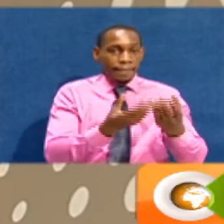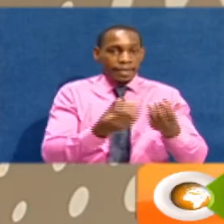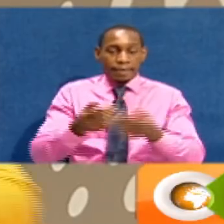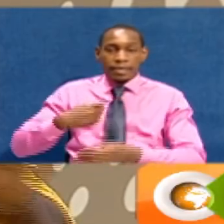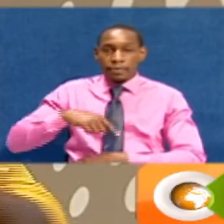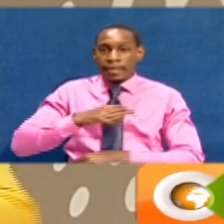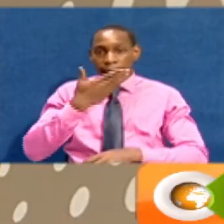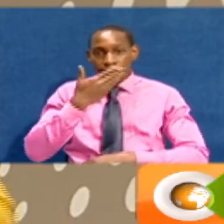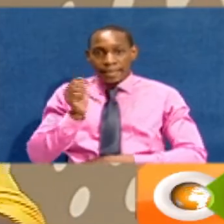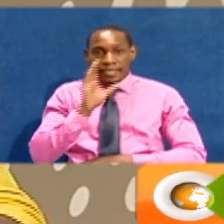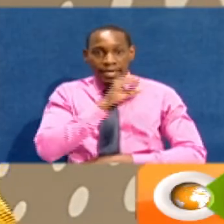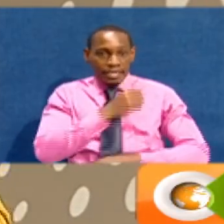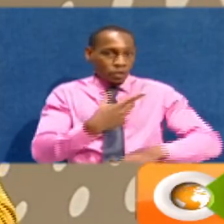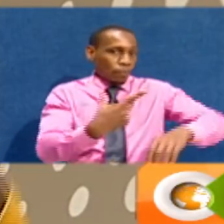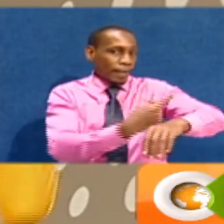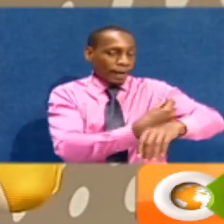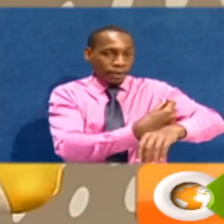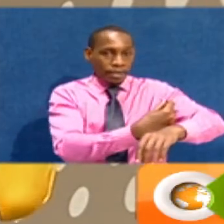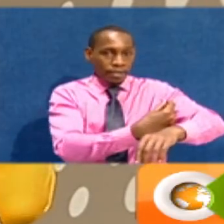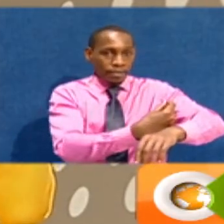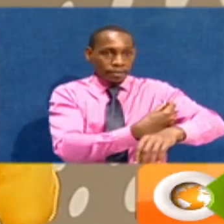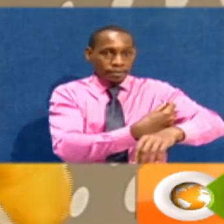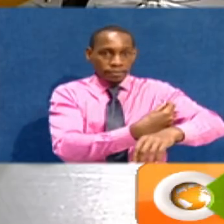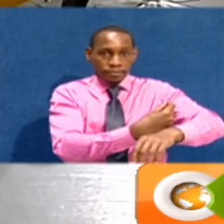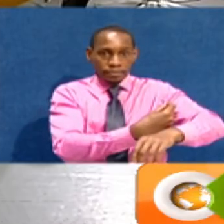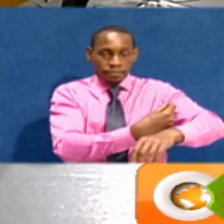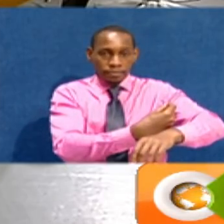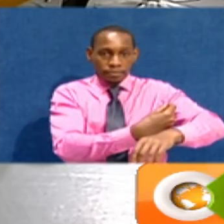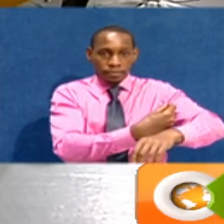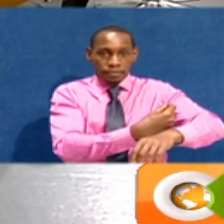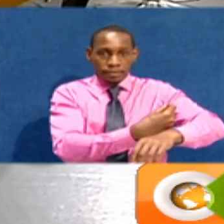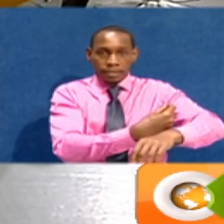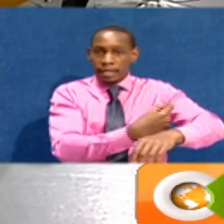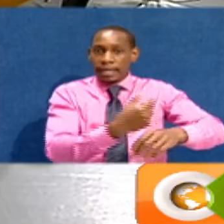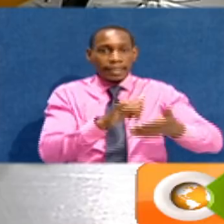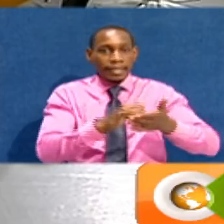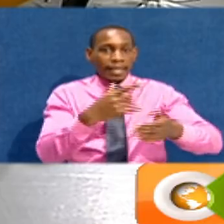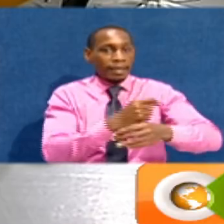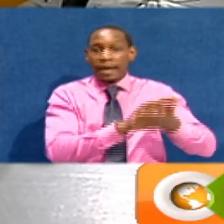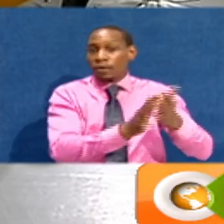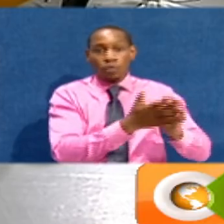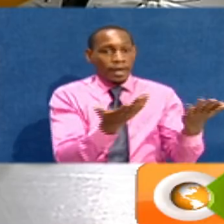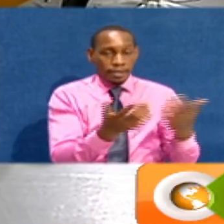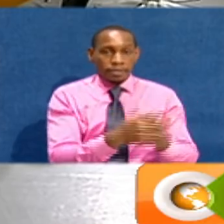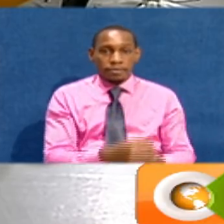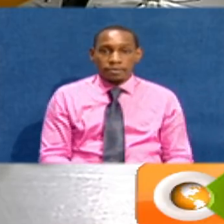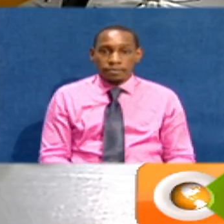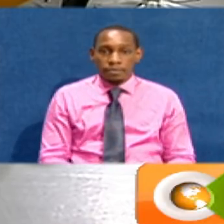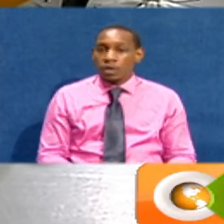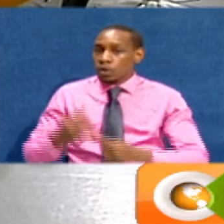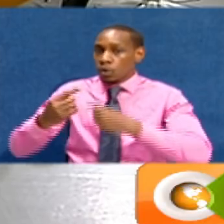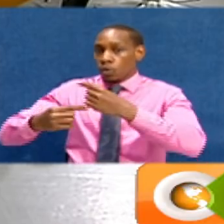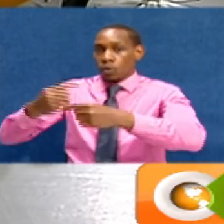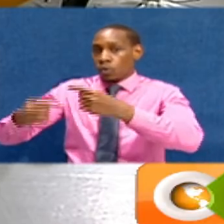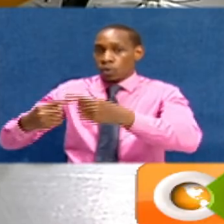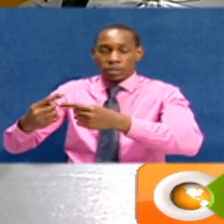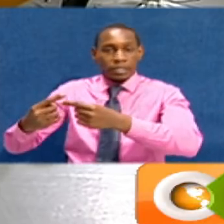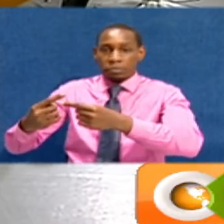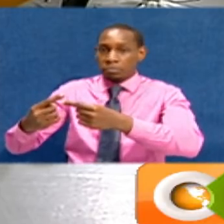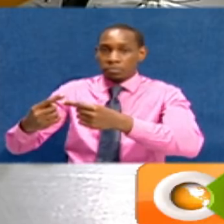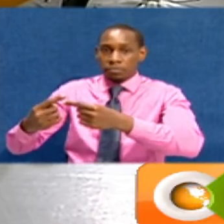let's assume this vaccine, you know, for all intents and purposes really, in our minds, does not exist. Yes, let's just carry on